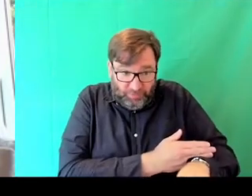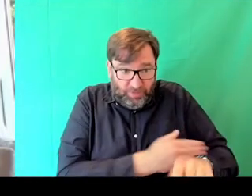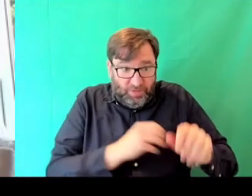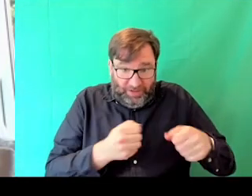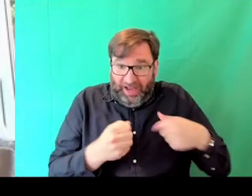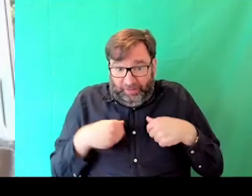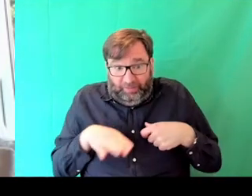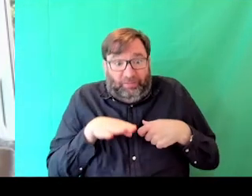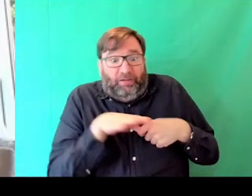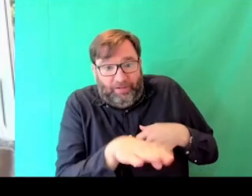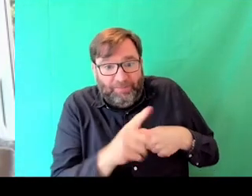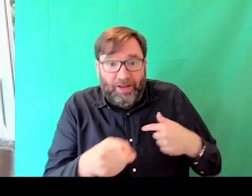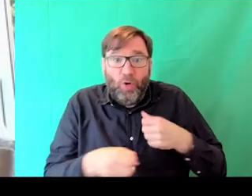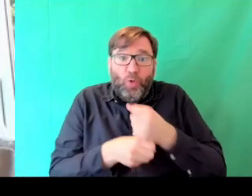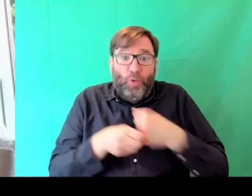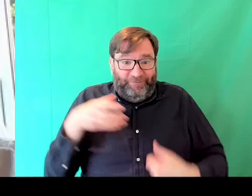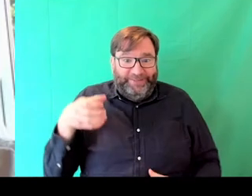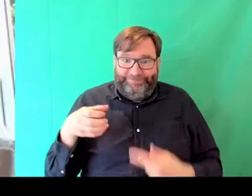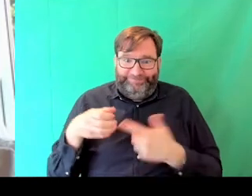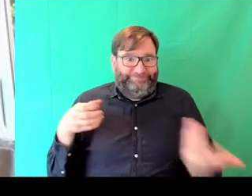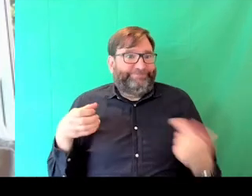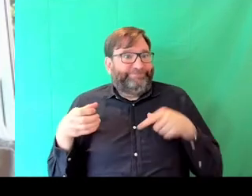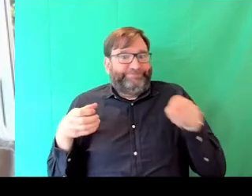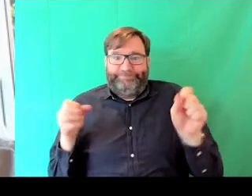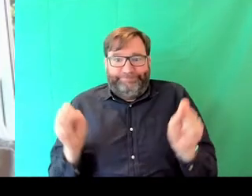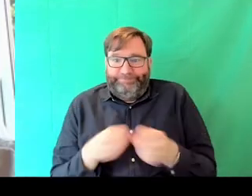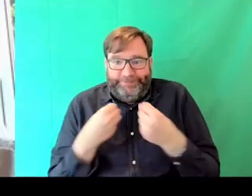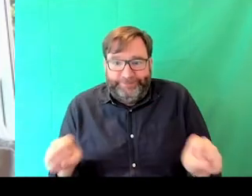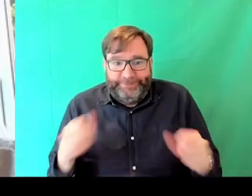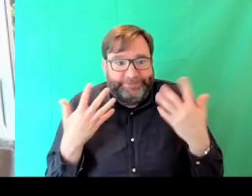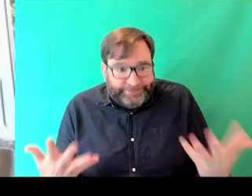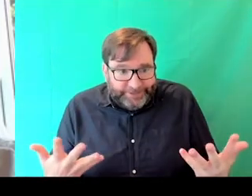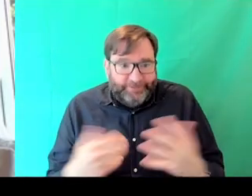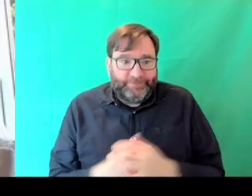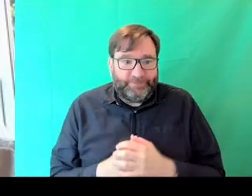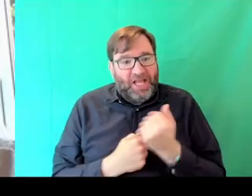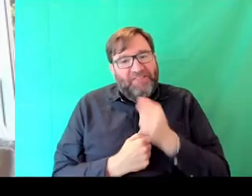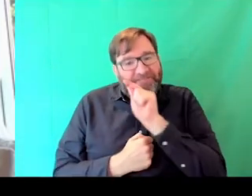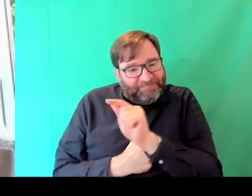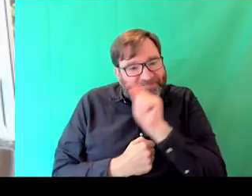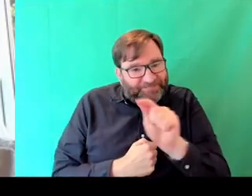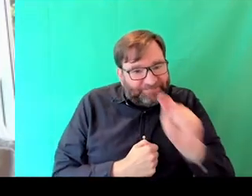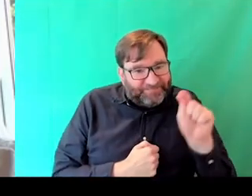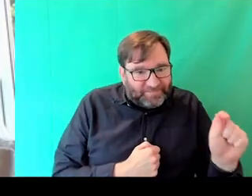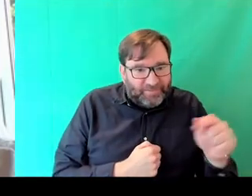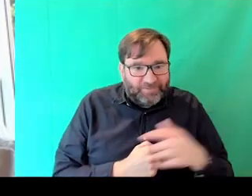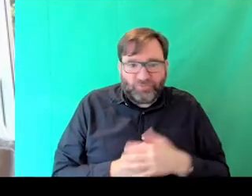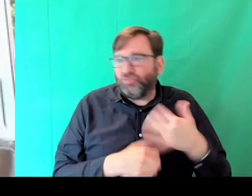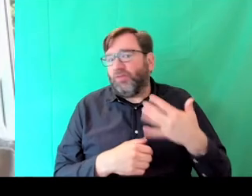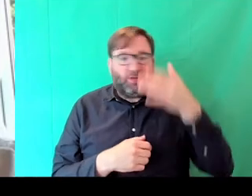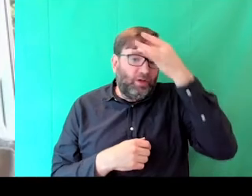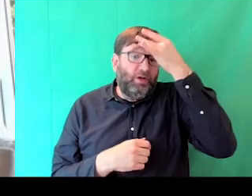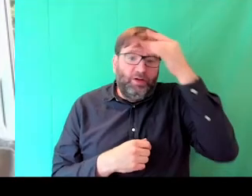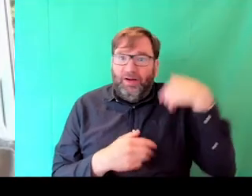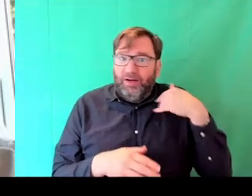have to tell you like, this is inacceptable, you're inaccessible. And so being able to be proactive about that.